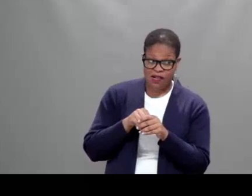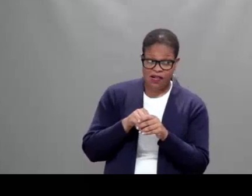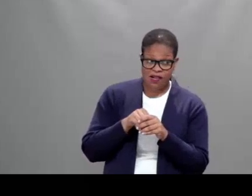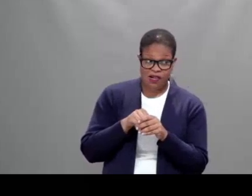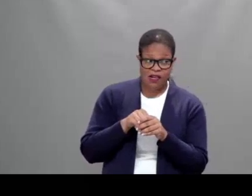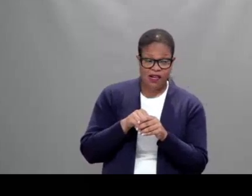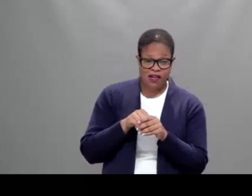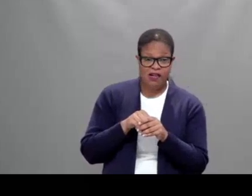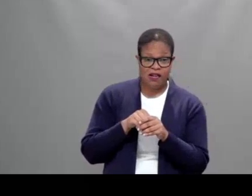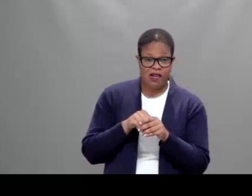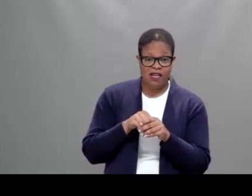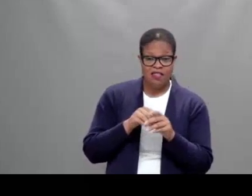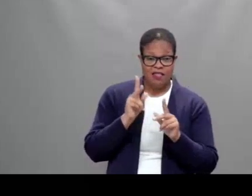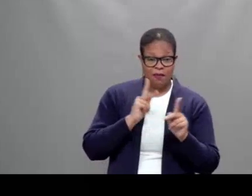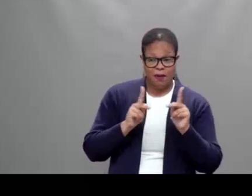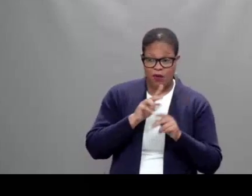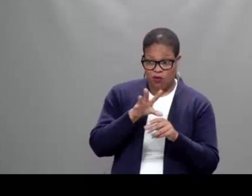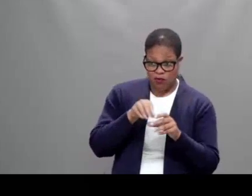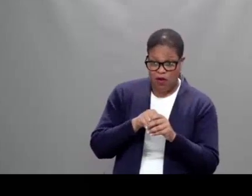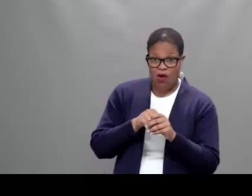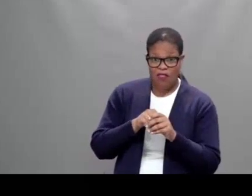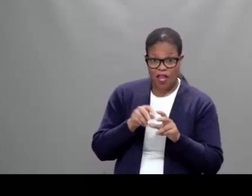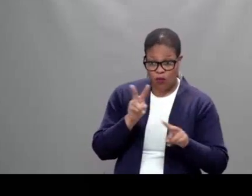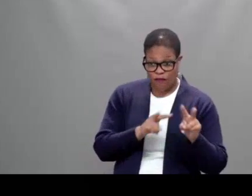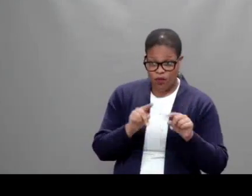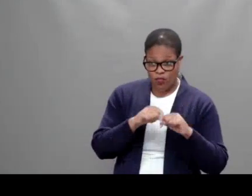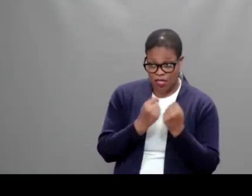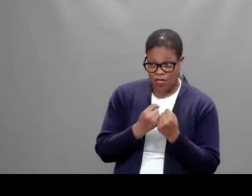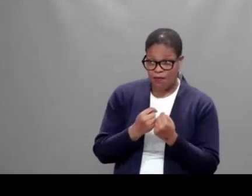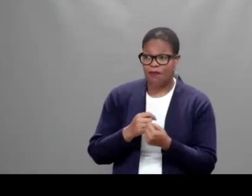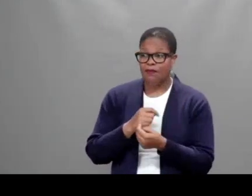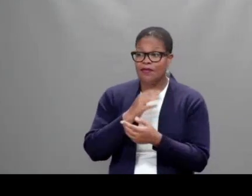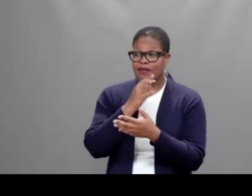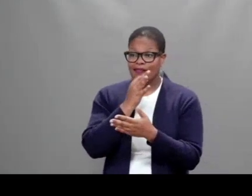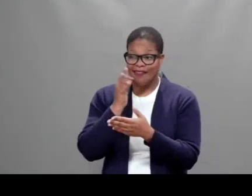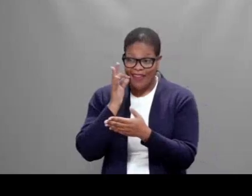review team would be Gary and Dave,